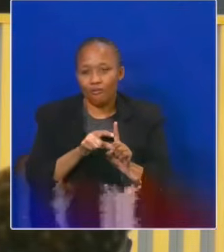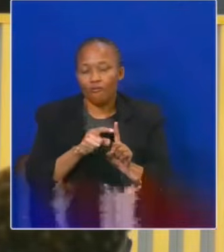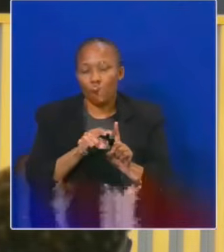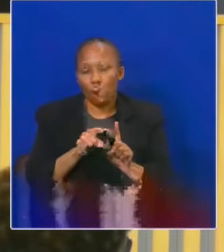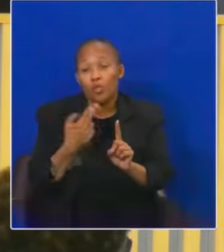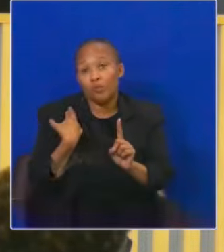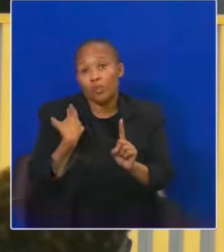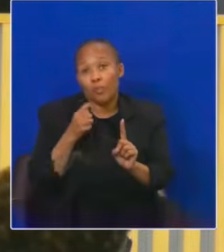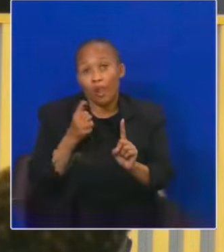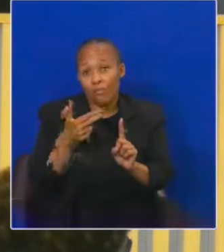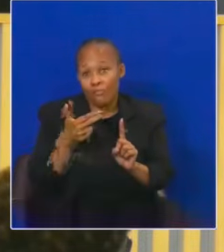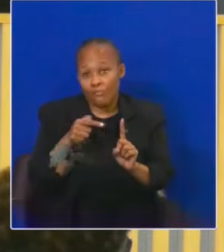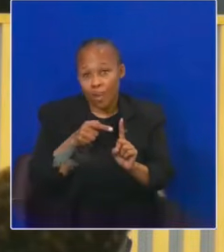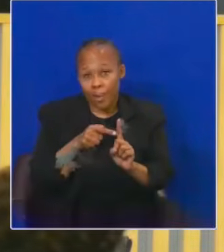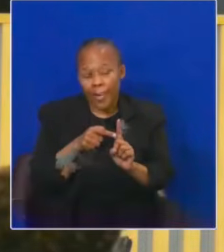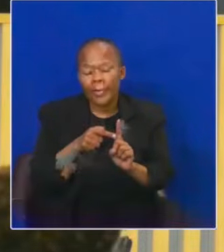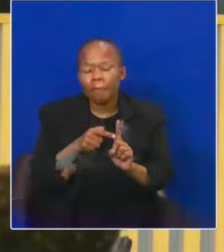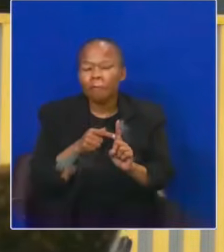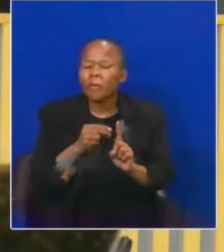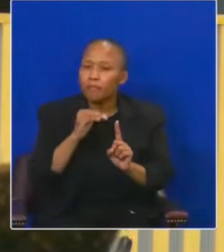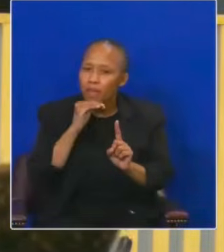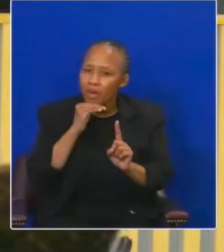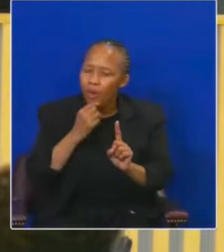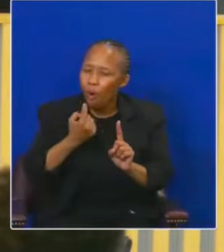the only person who should have